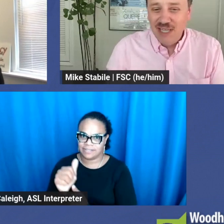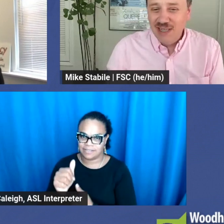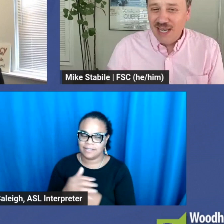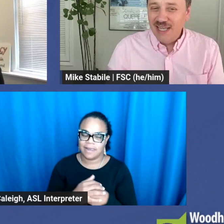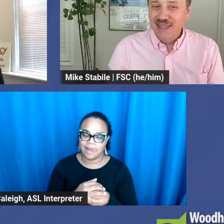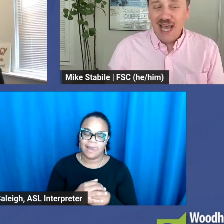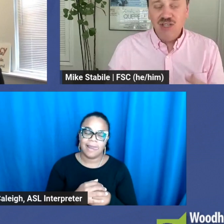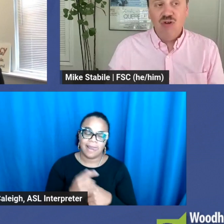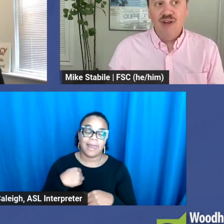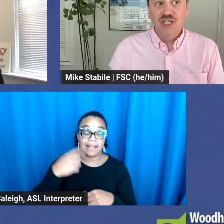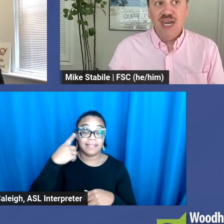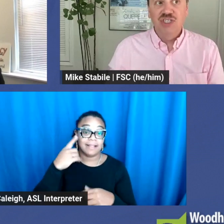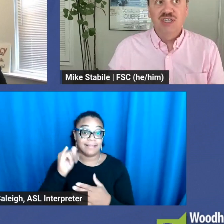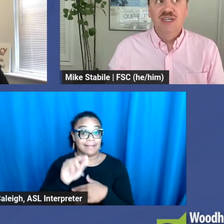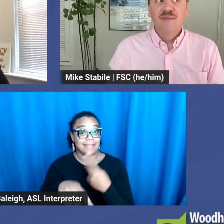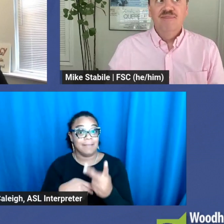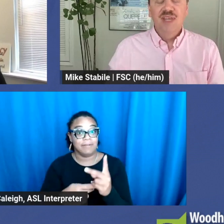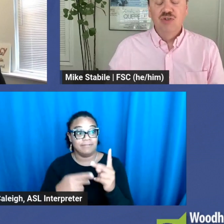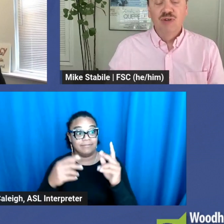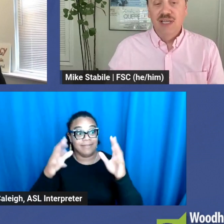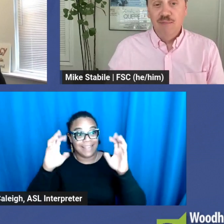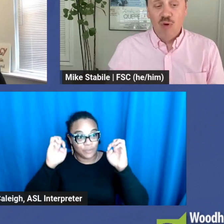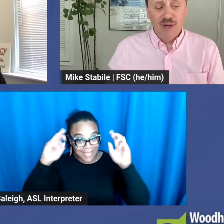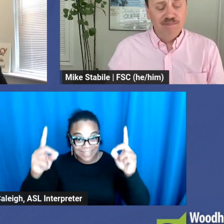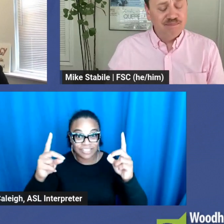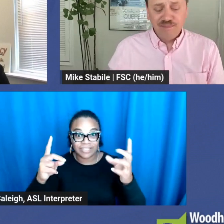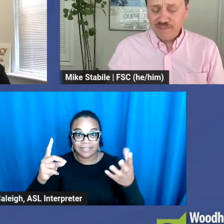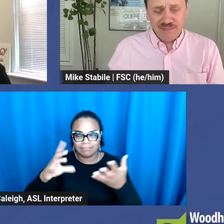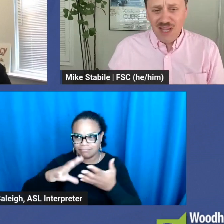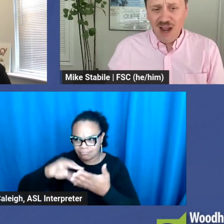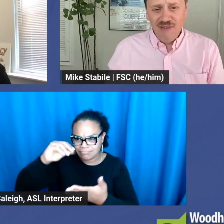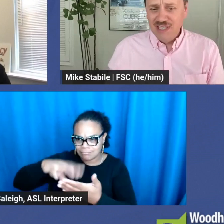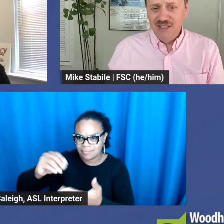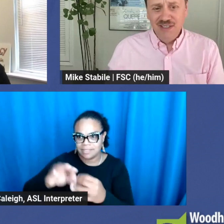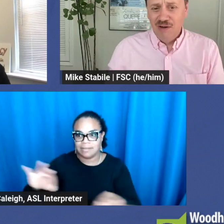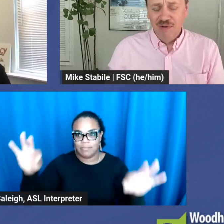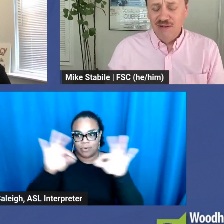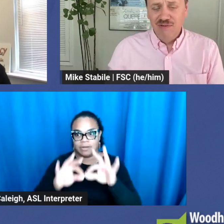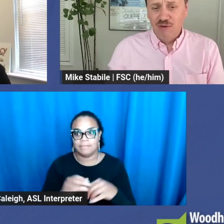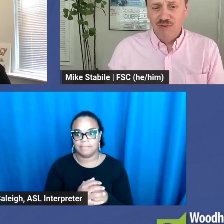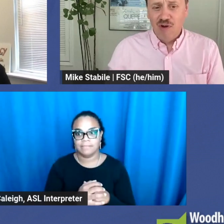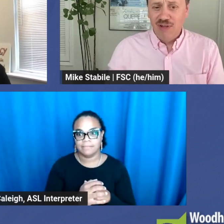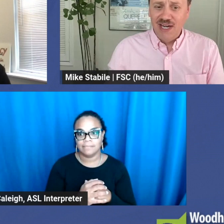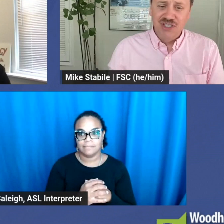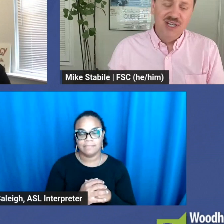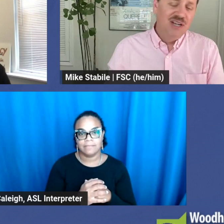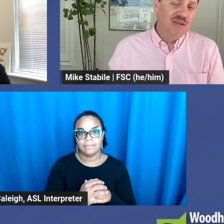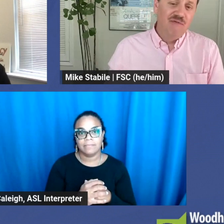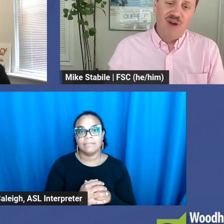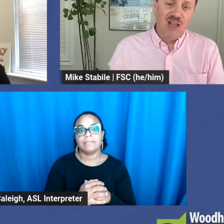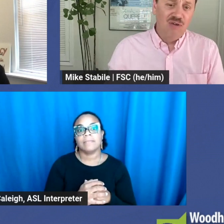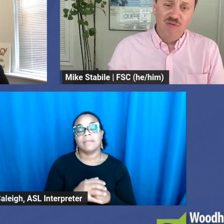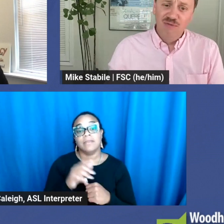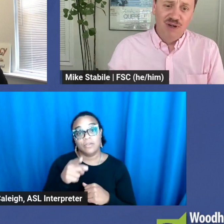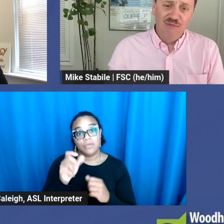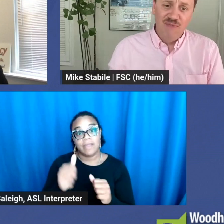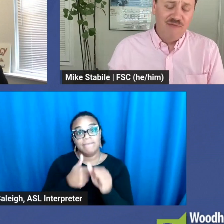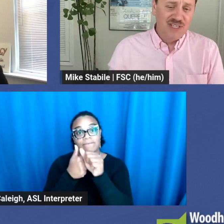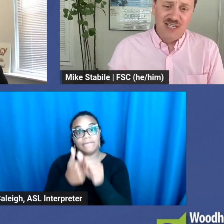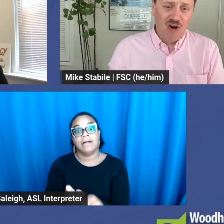So I think that that sort of education is really important. Obviously, in terms of a call to action, you can